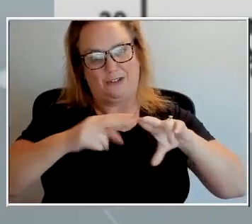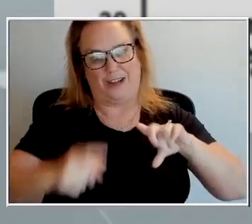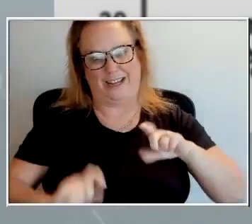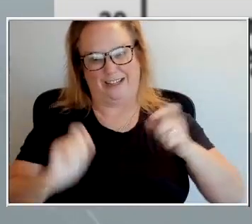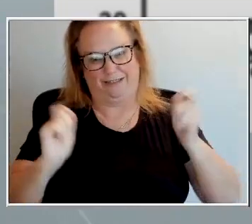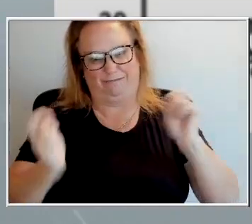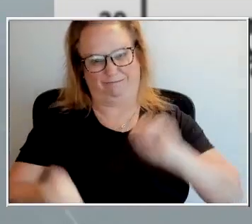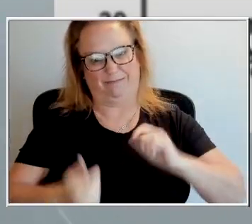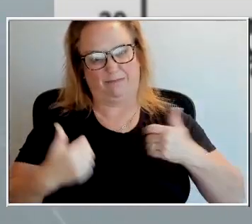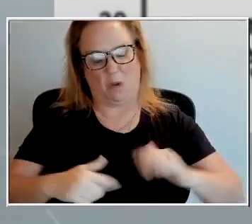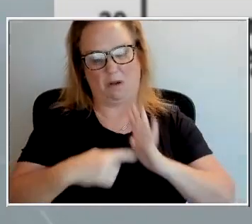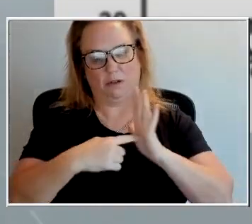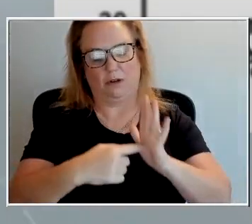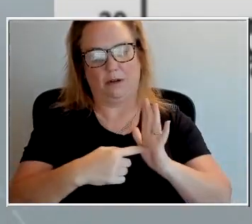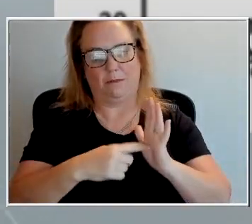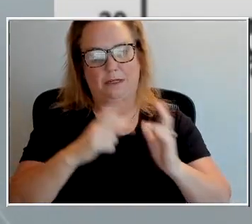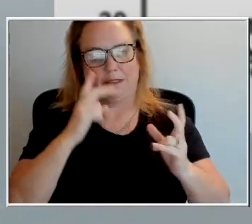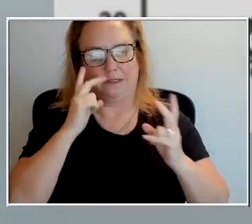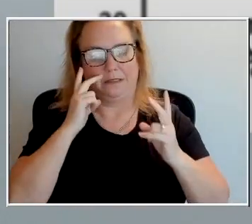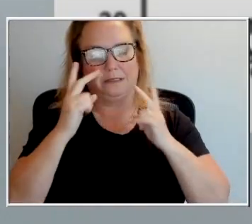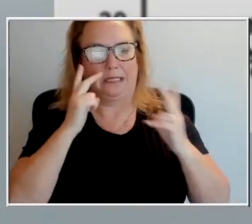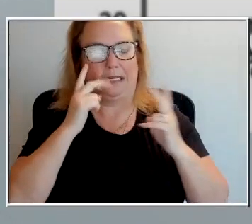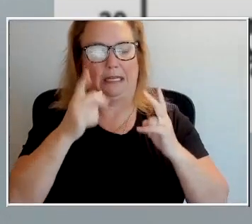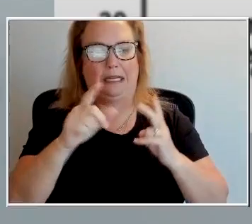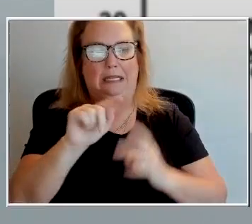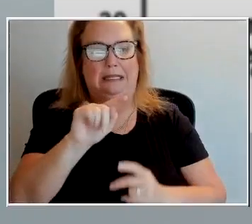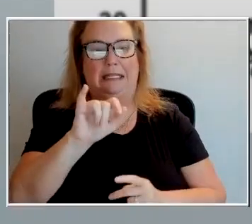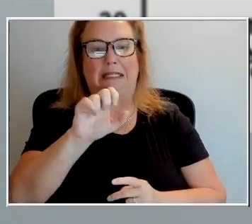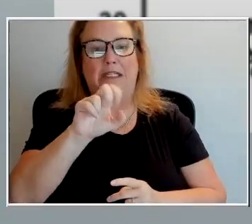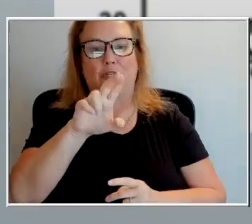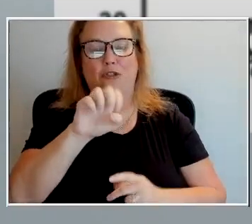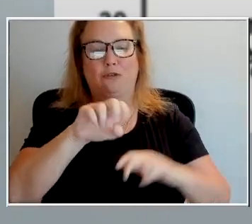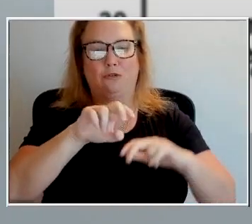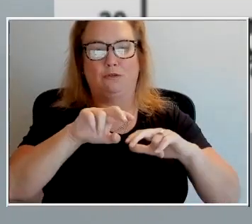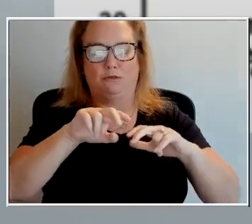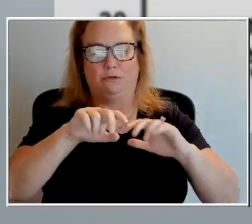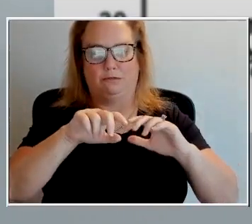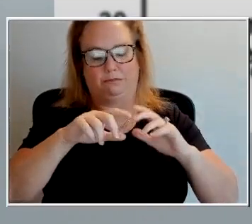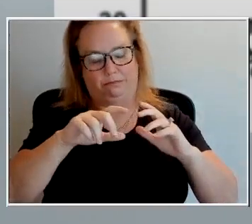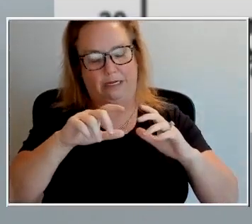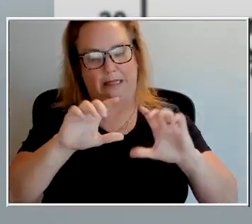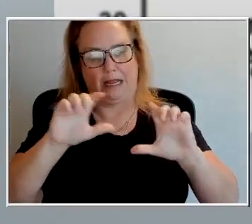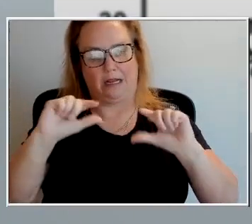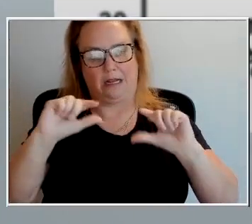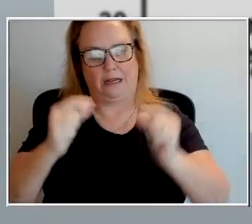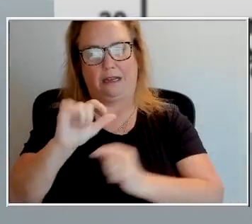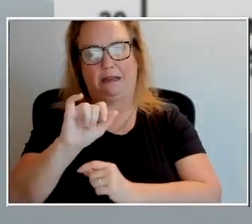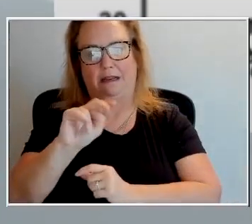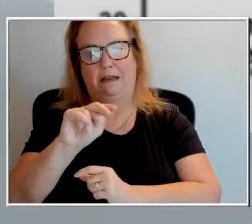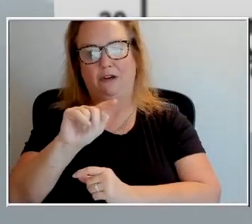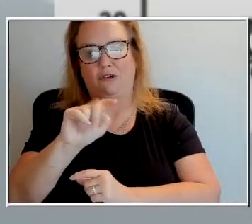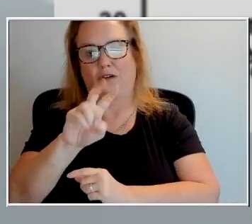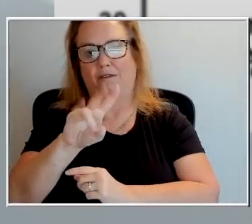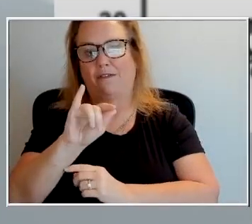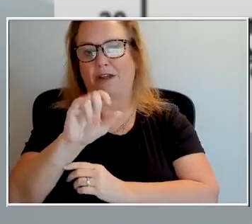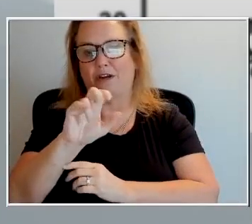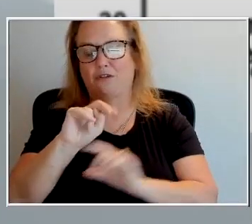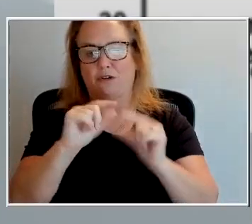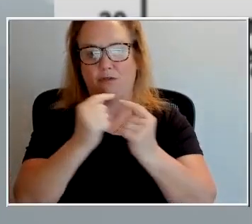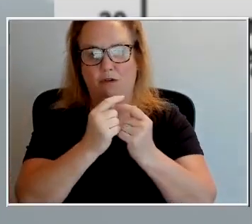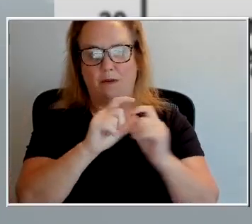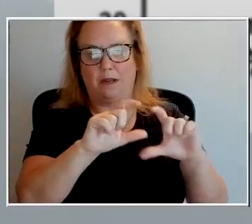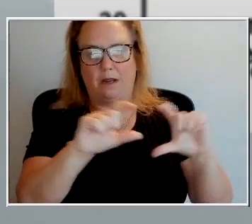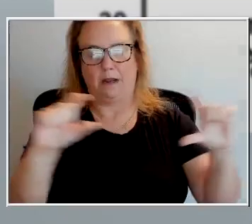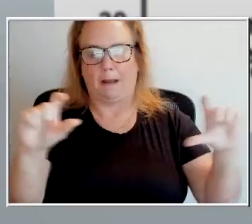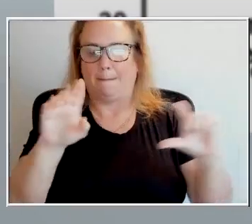is that the visceral adipose tissue was significantly dropped in the intervention group. And then a lot of markers,